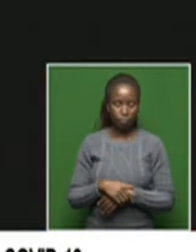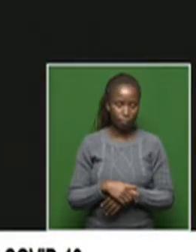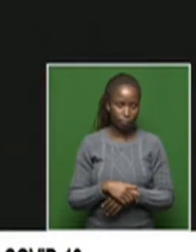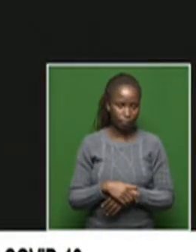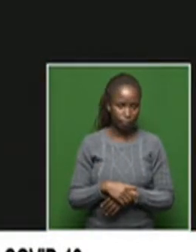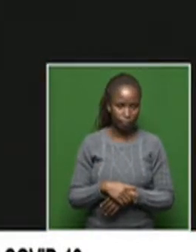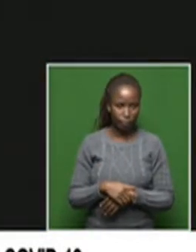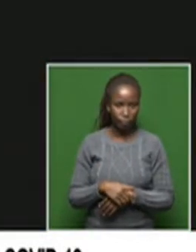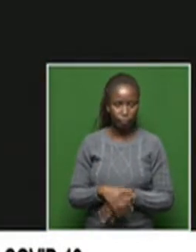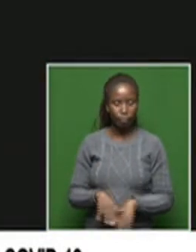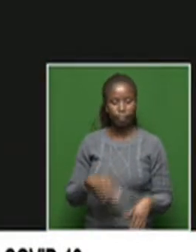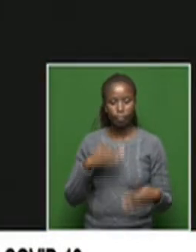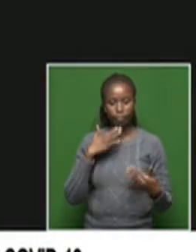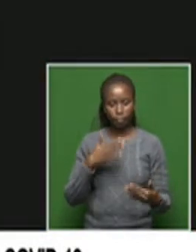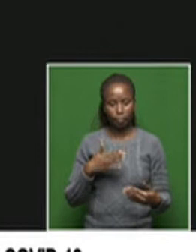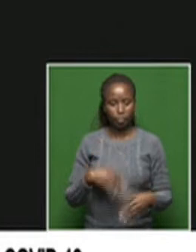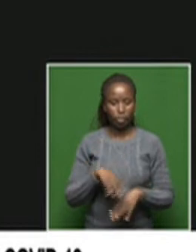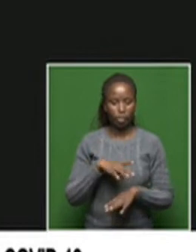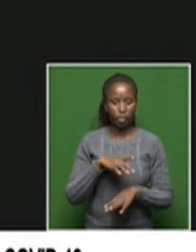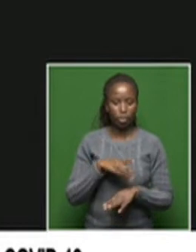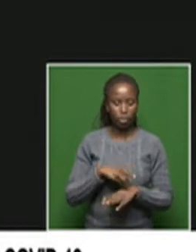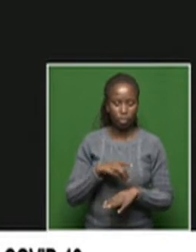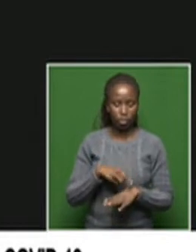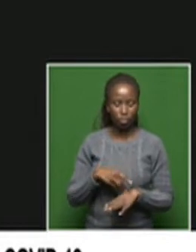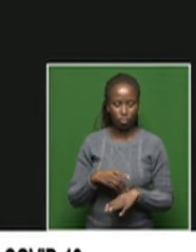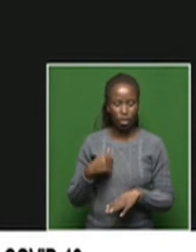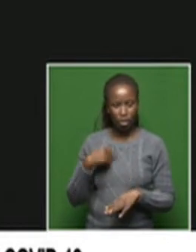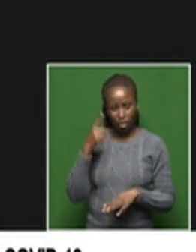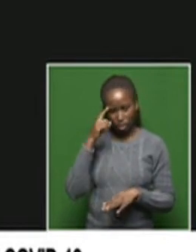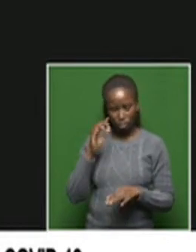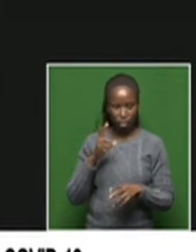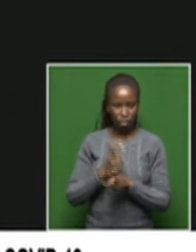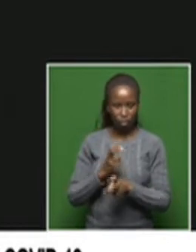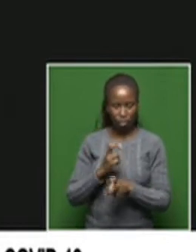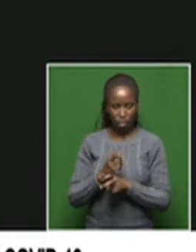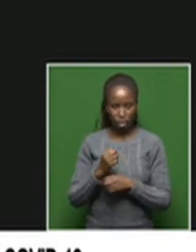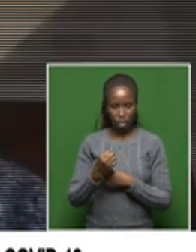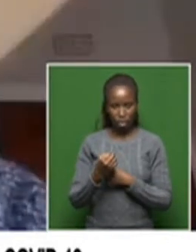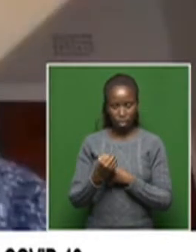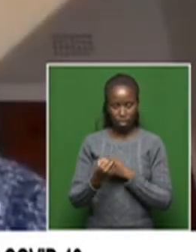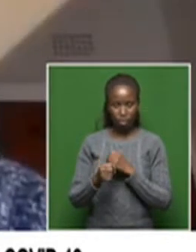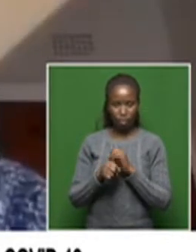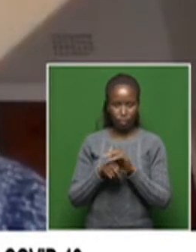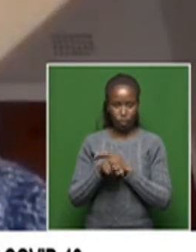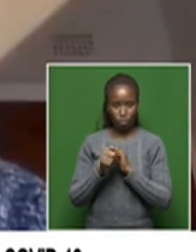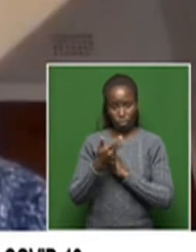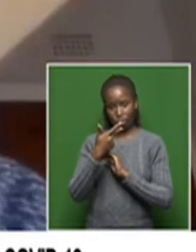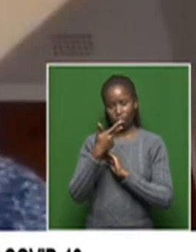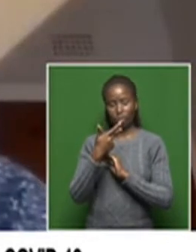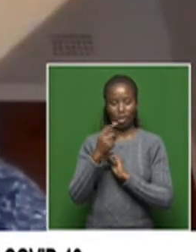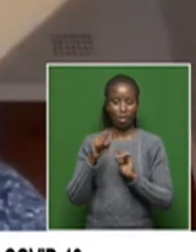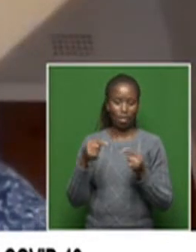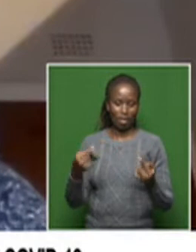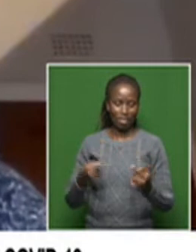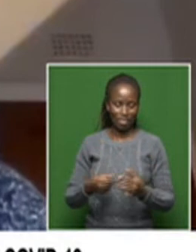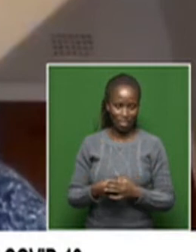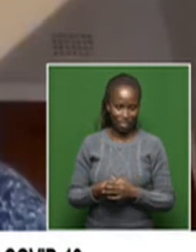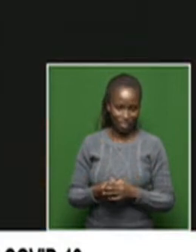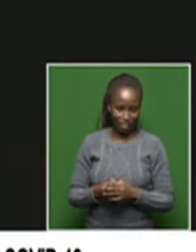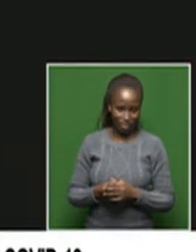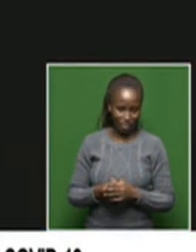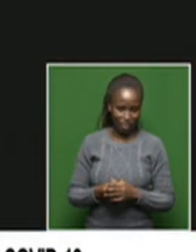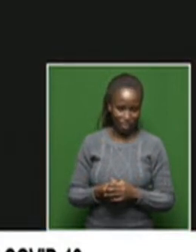Thank you, Dr. Manzi. I think I'm having some difficulty putting my video on, but all right, I'll keep mine on. Okay.